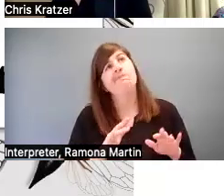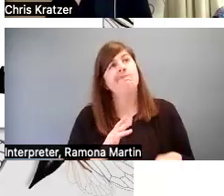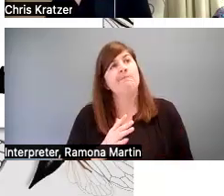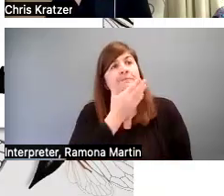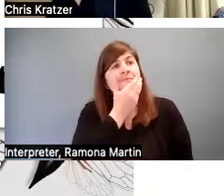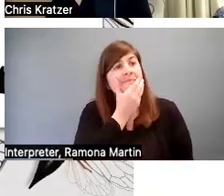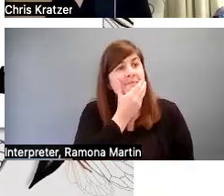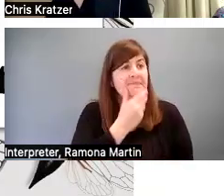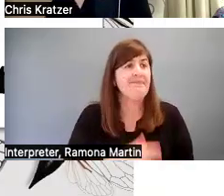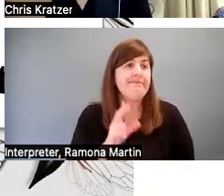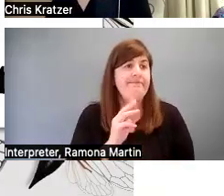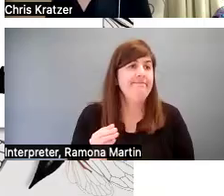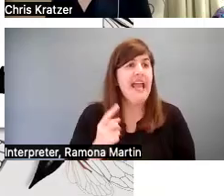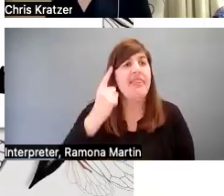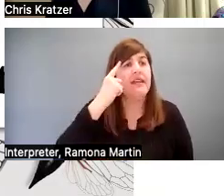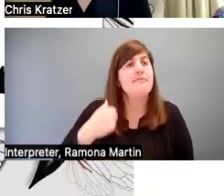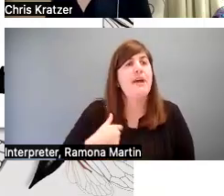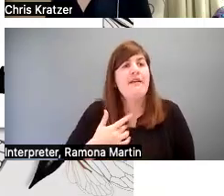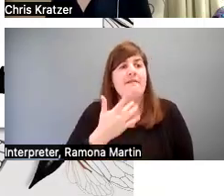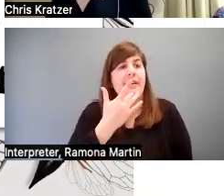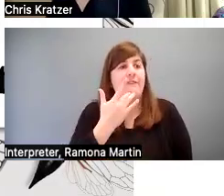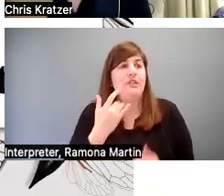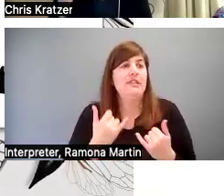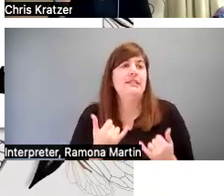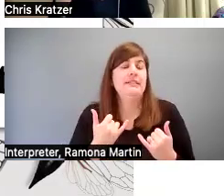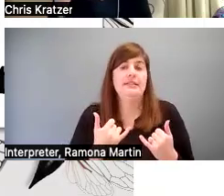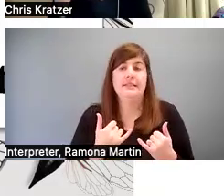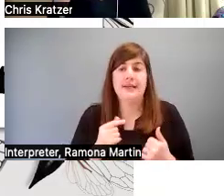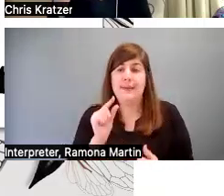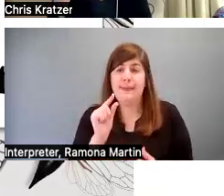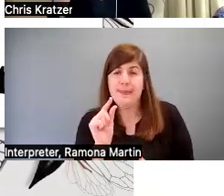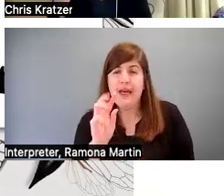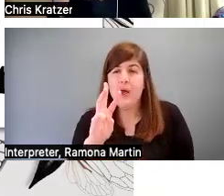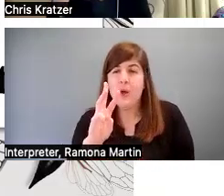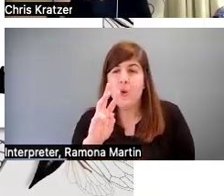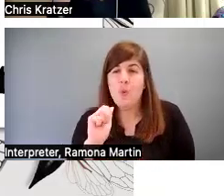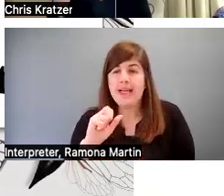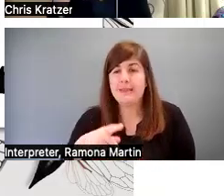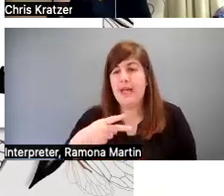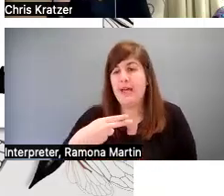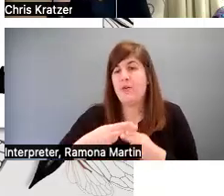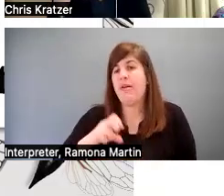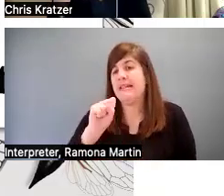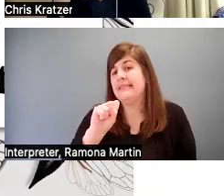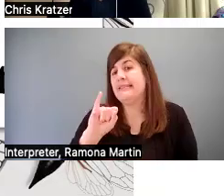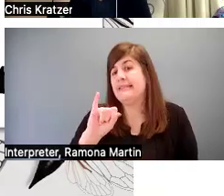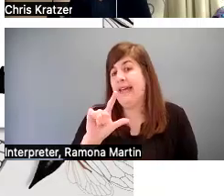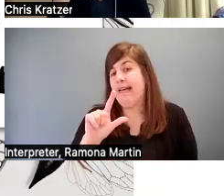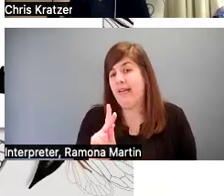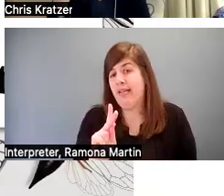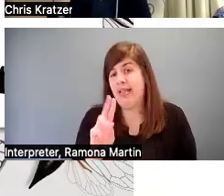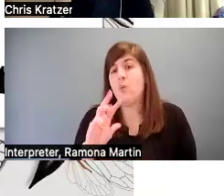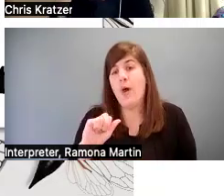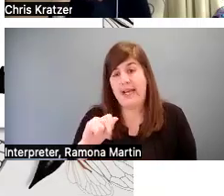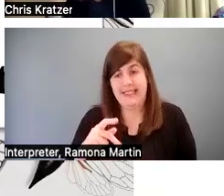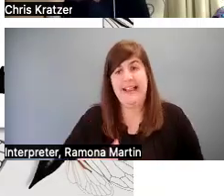hmm, I think my current favorite is a tiny little wasp, called a silk wasp, which lives in